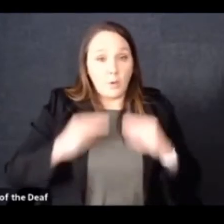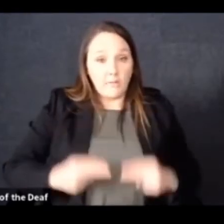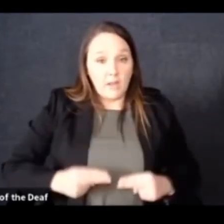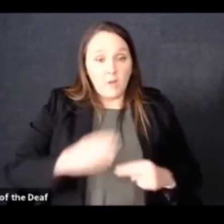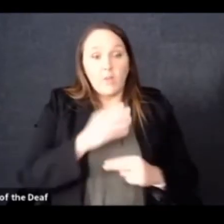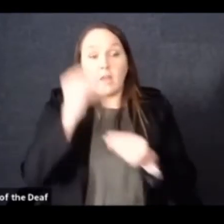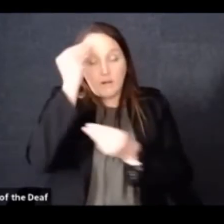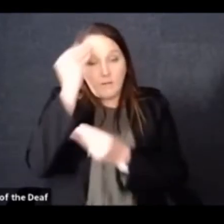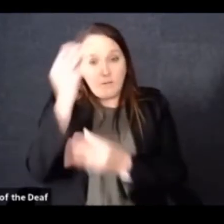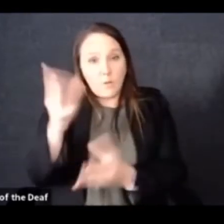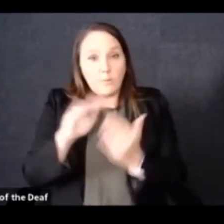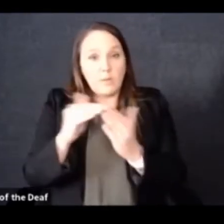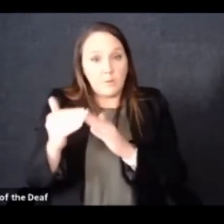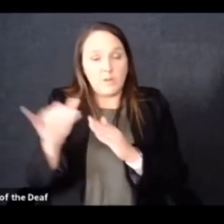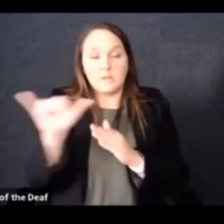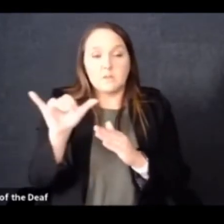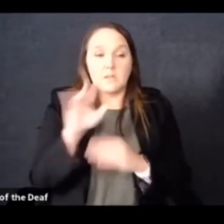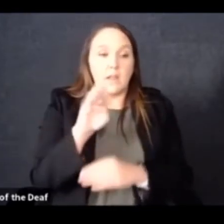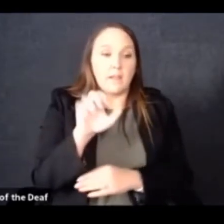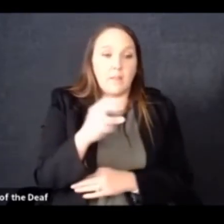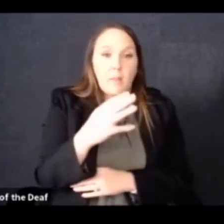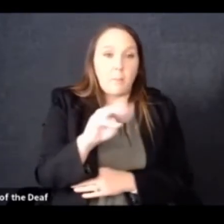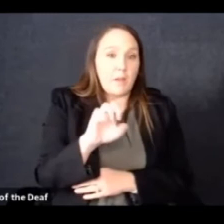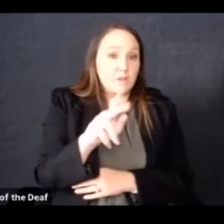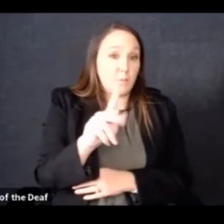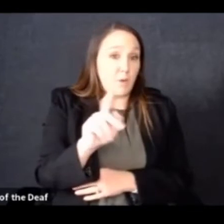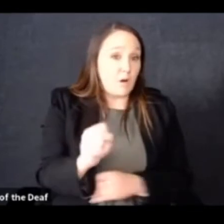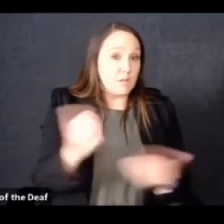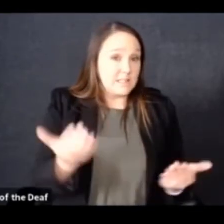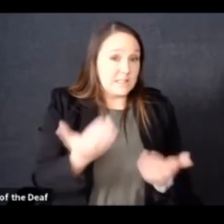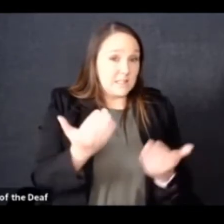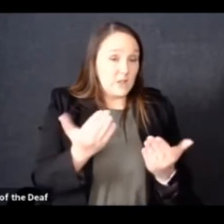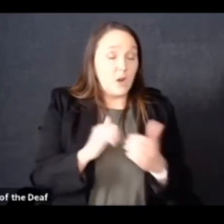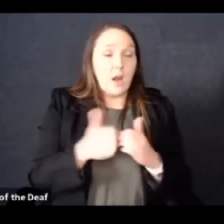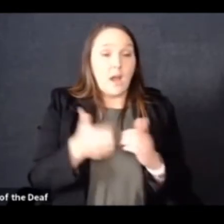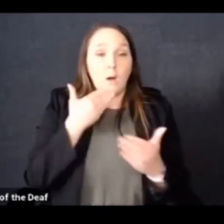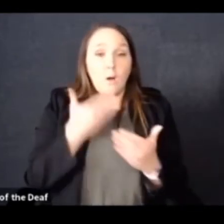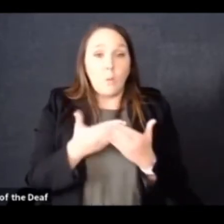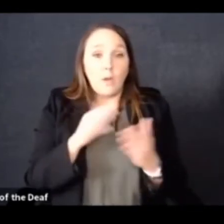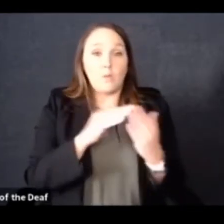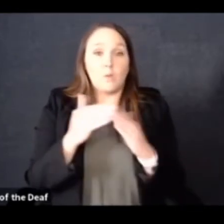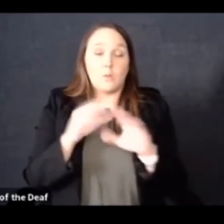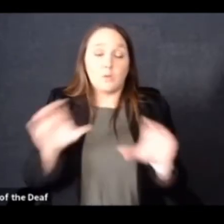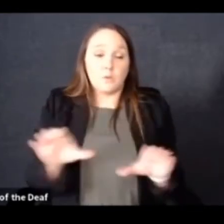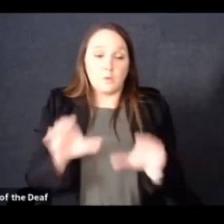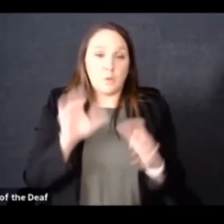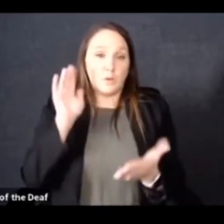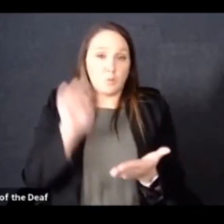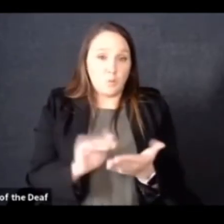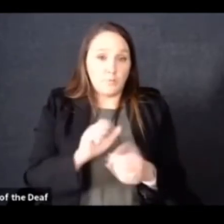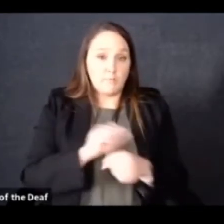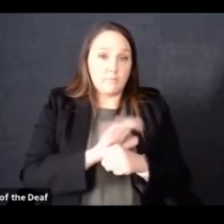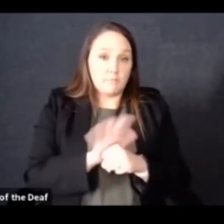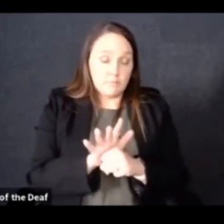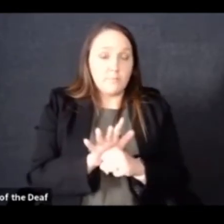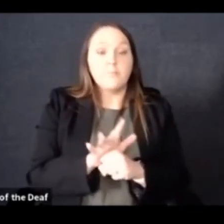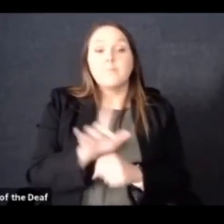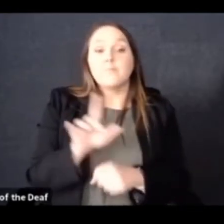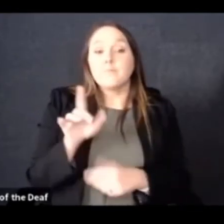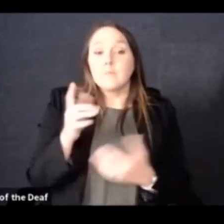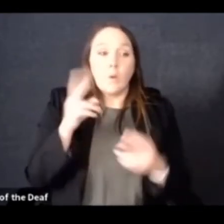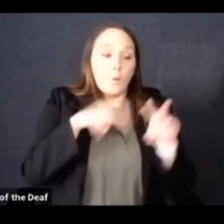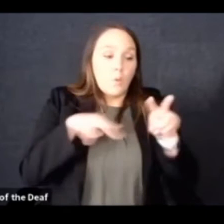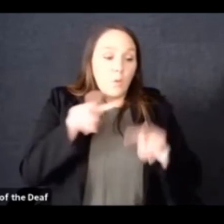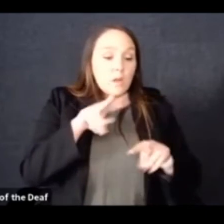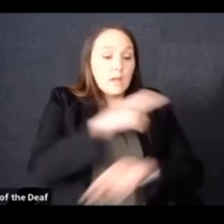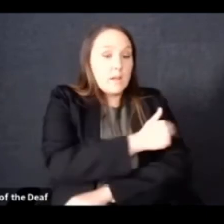the metrics that we use here, our benchmarks, about how well we're doing as a community in reducing COVID-19. So we're looking at such things